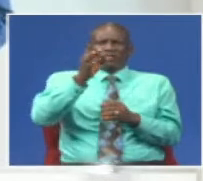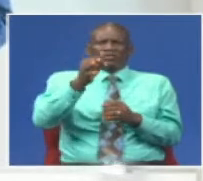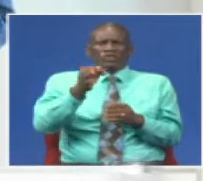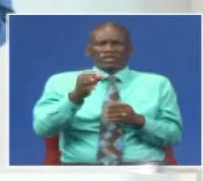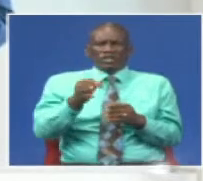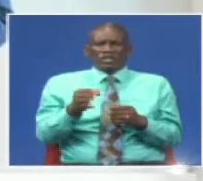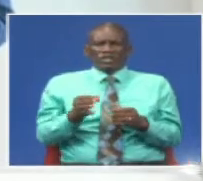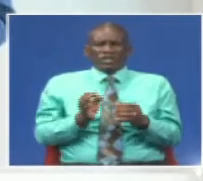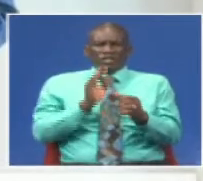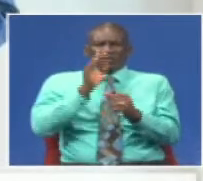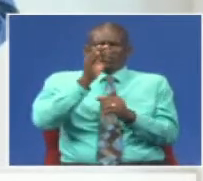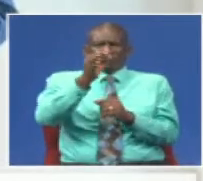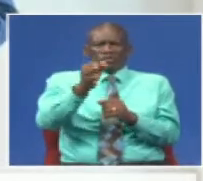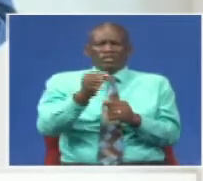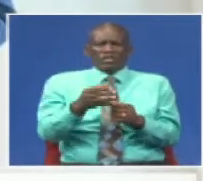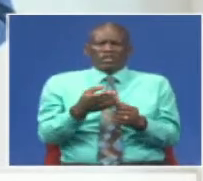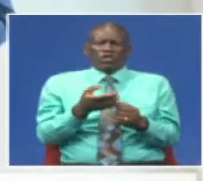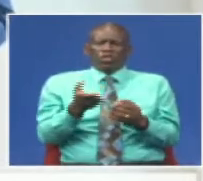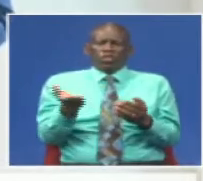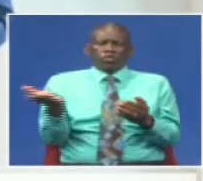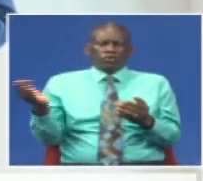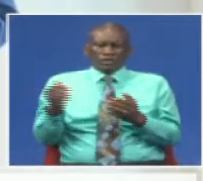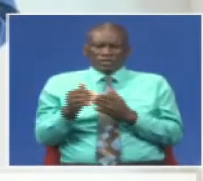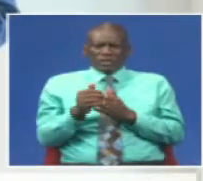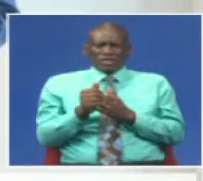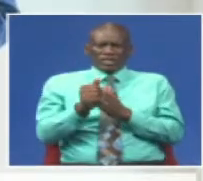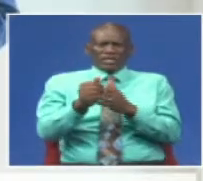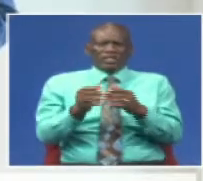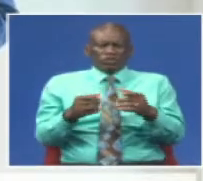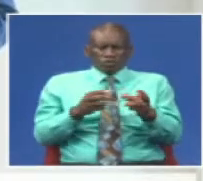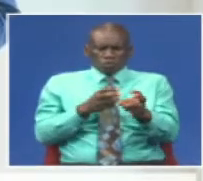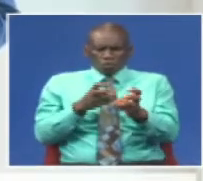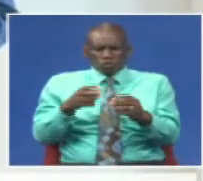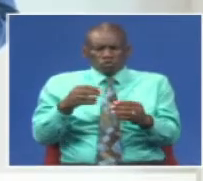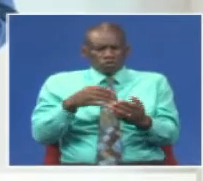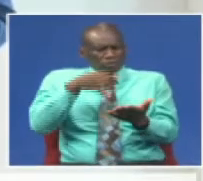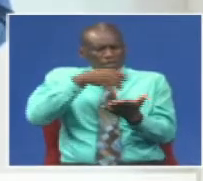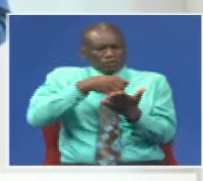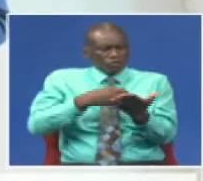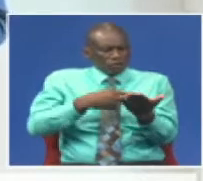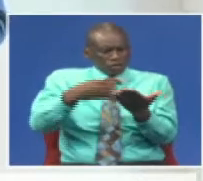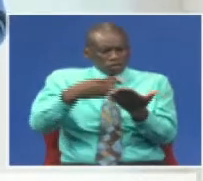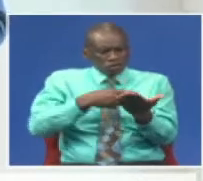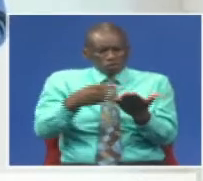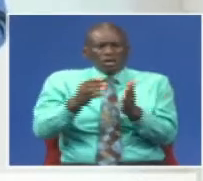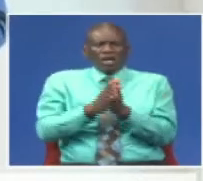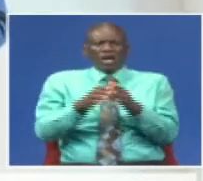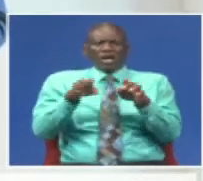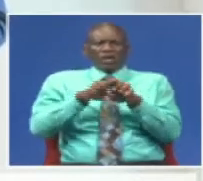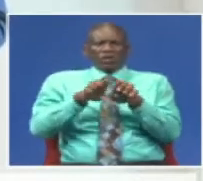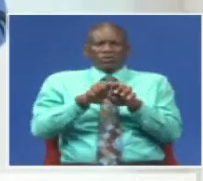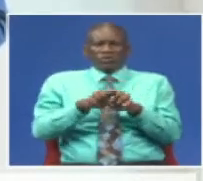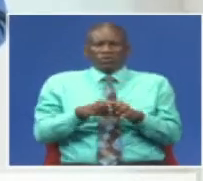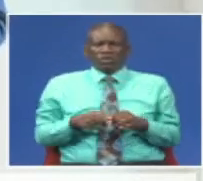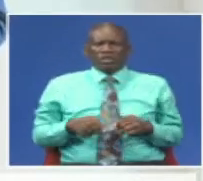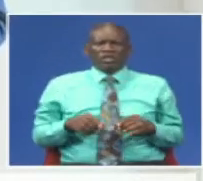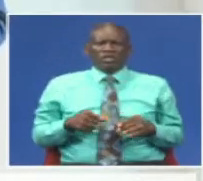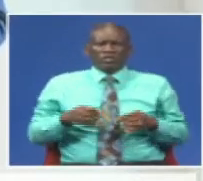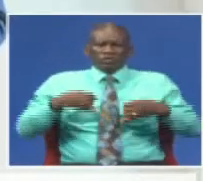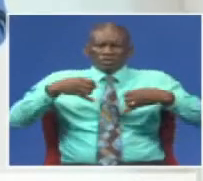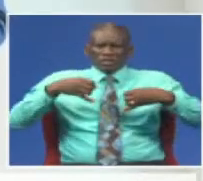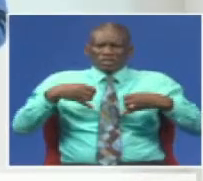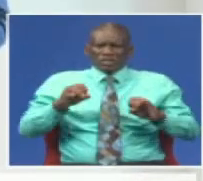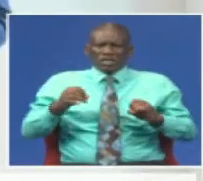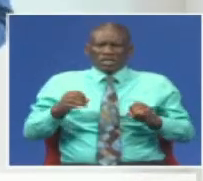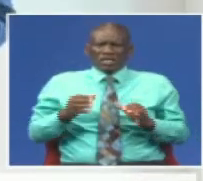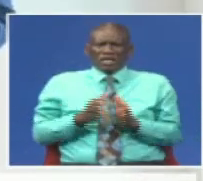are engaged in this fight, and we call upon them to put